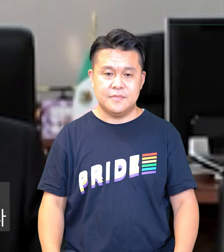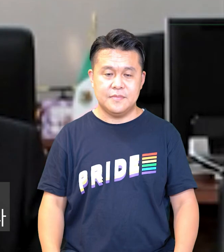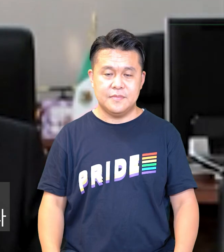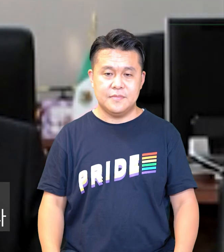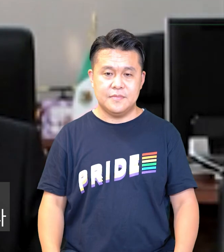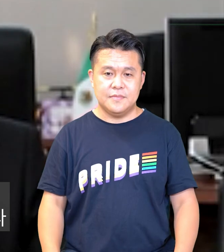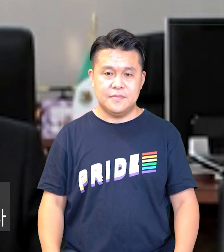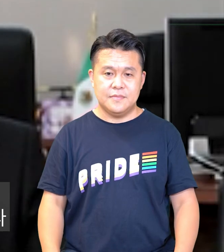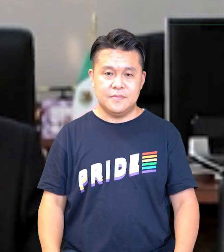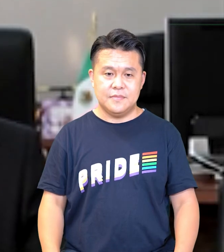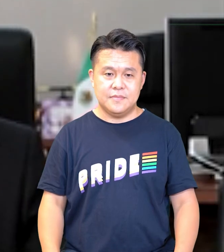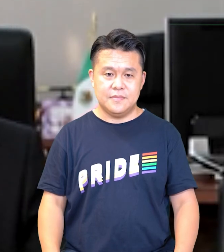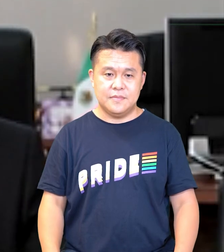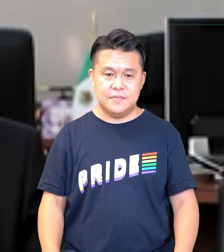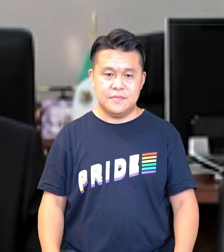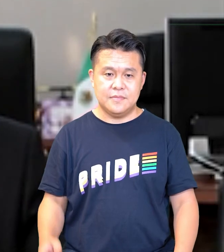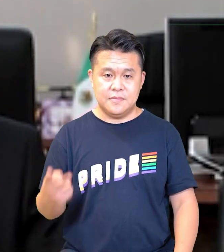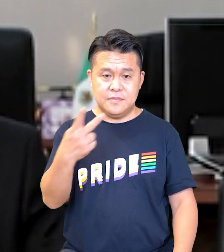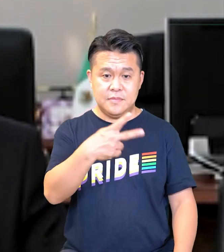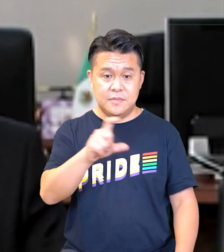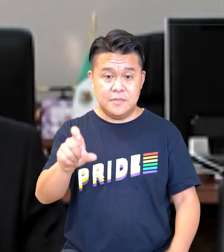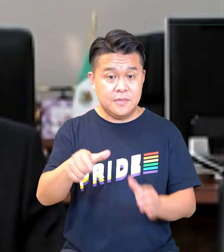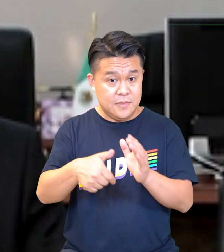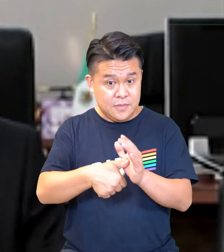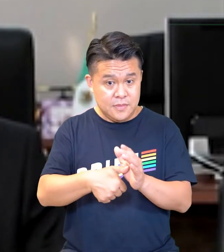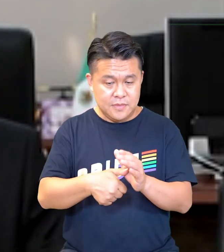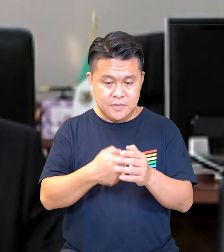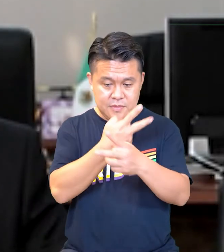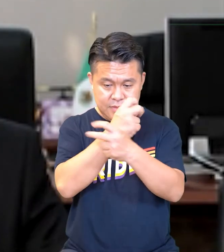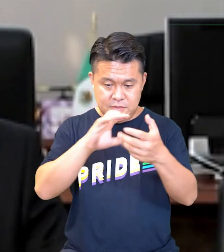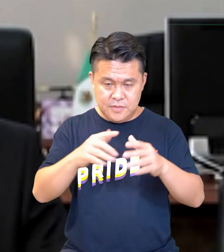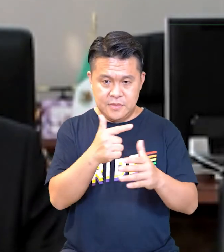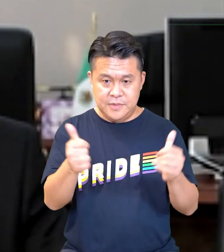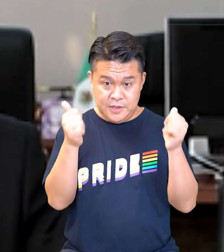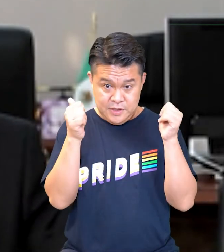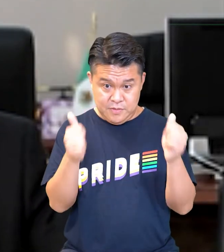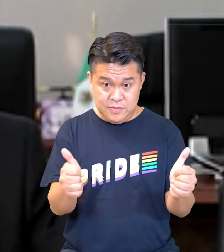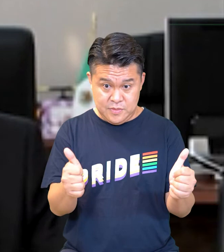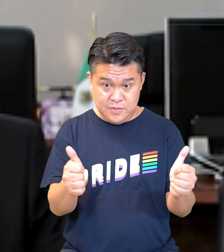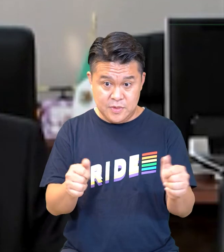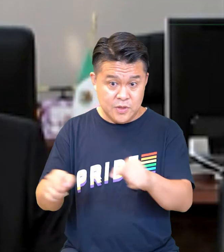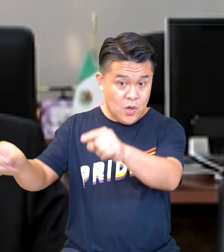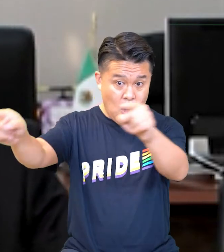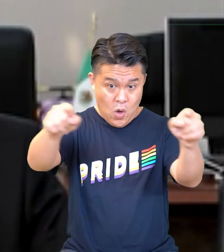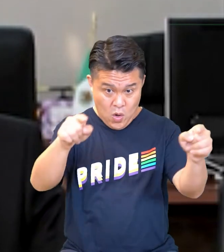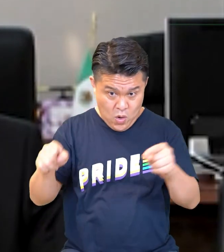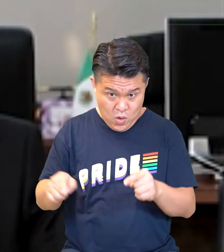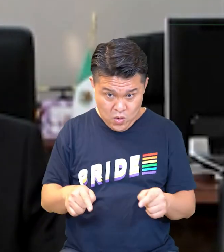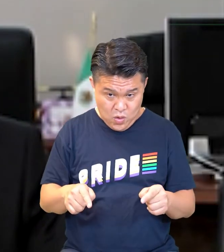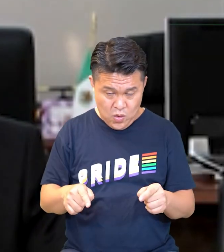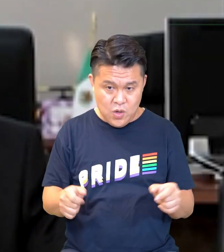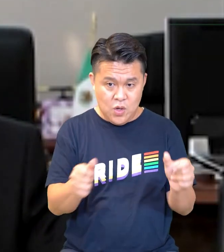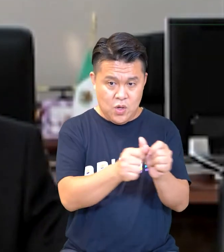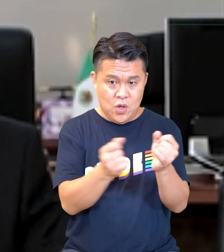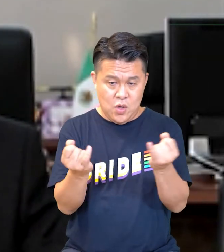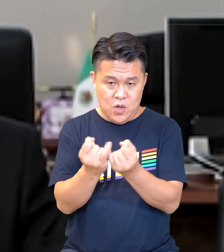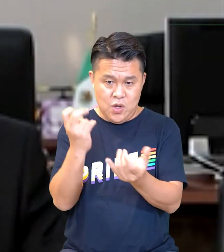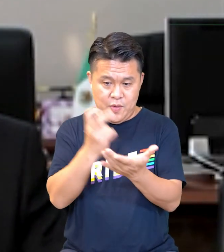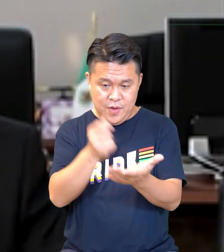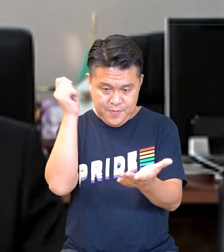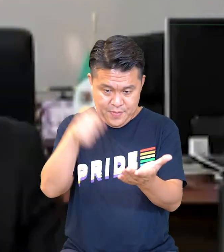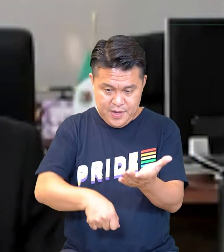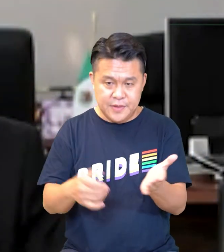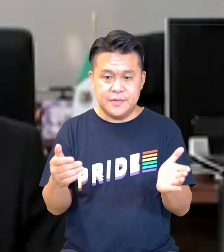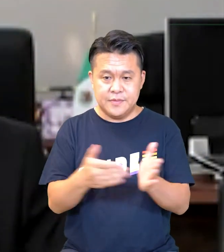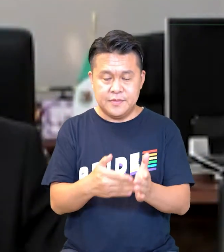anti-discrimination laws. In 2015, our Supreme Court legalized